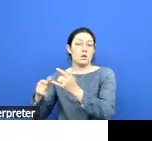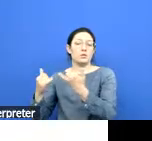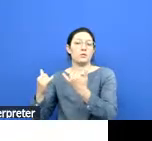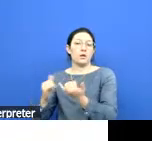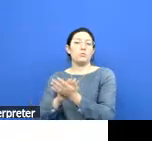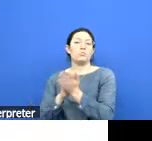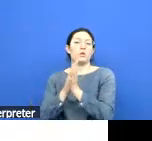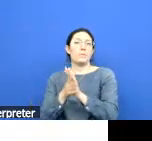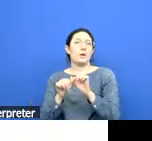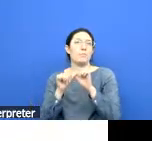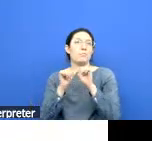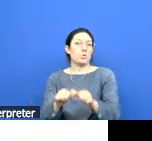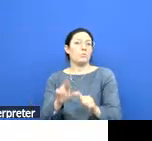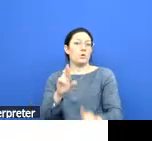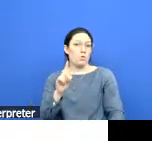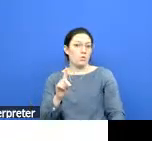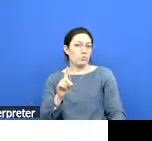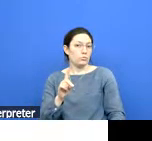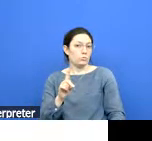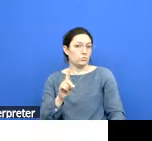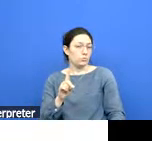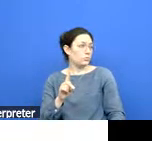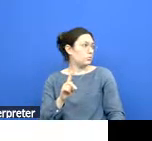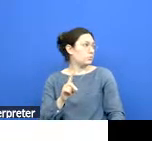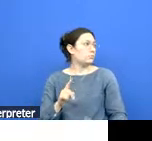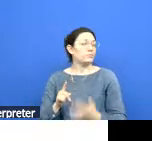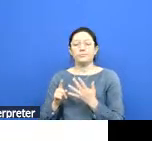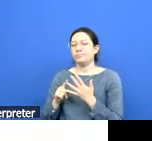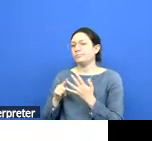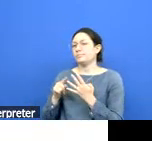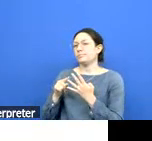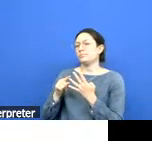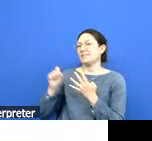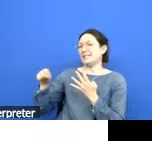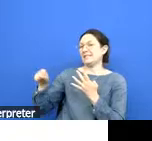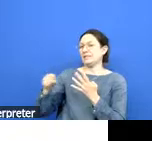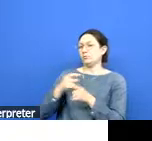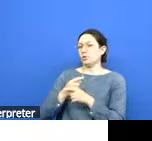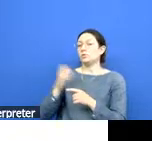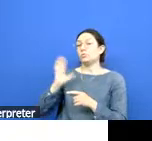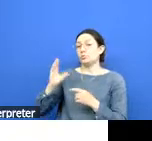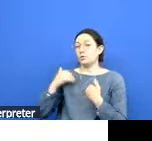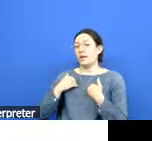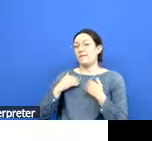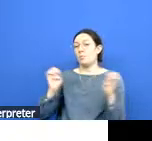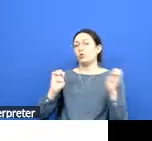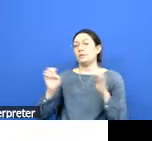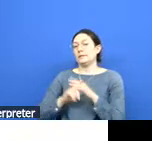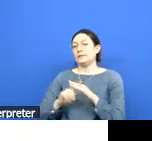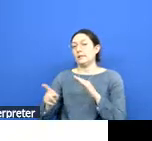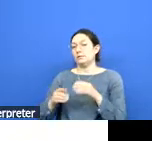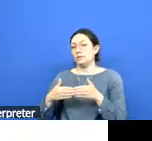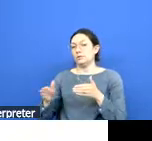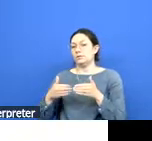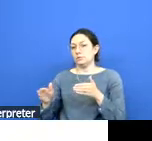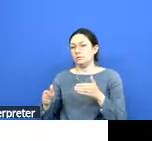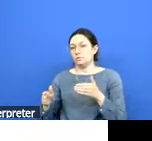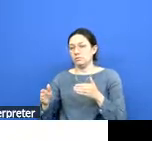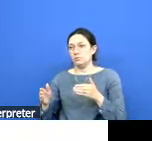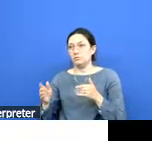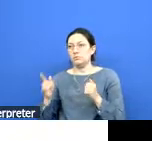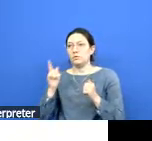a permanent road. Yeah, so there used to be a emergency access gate for